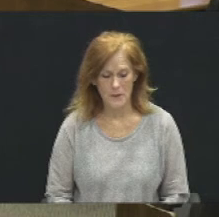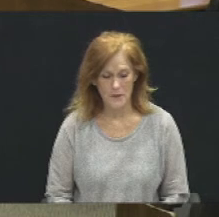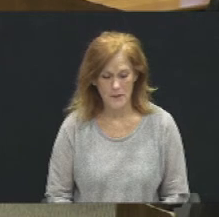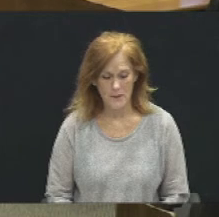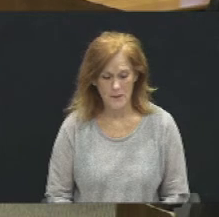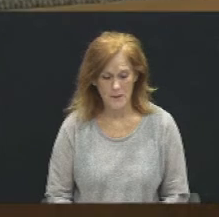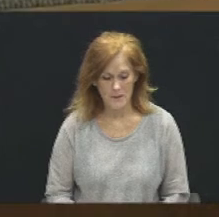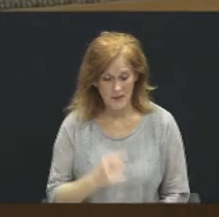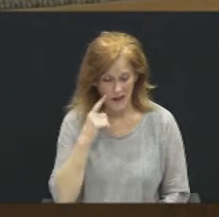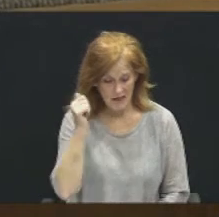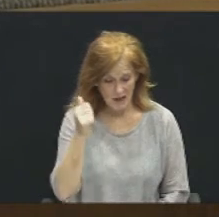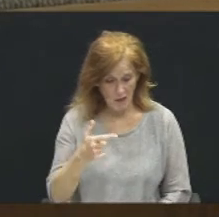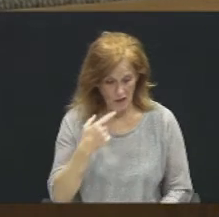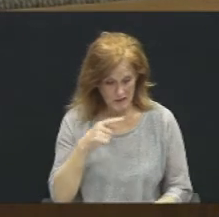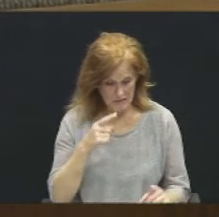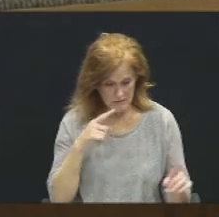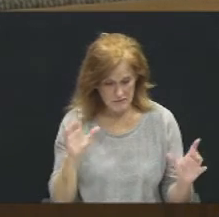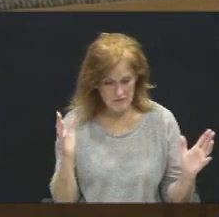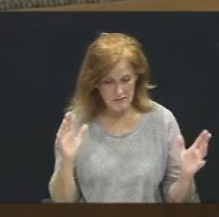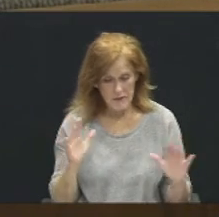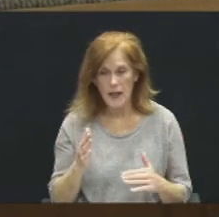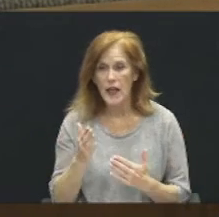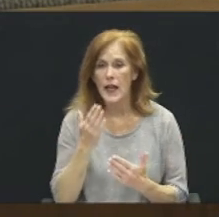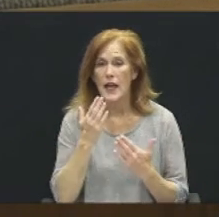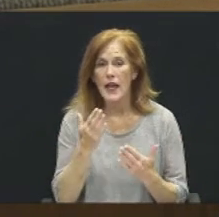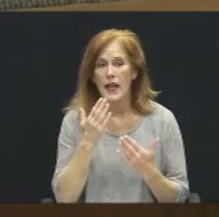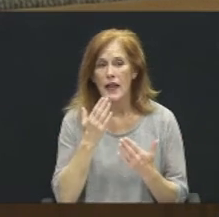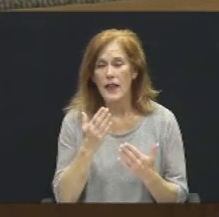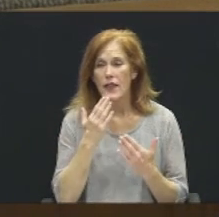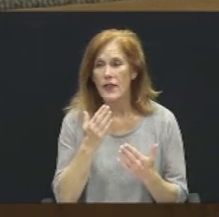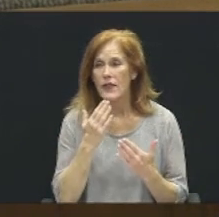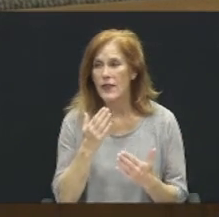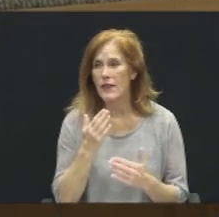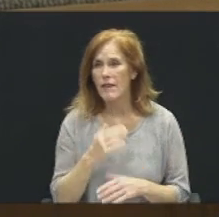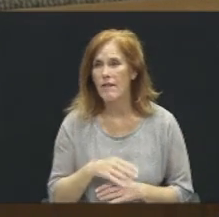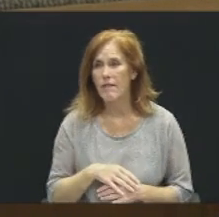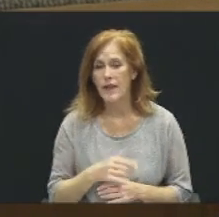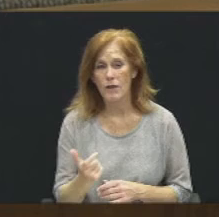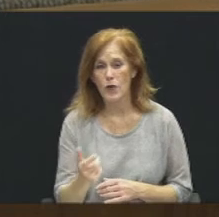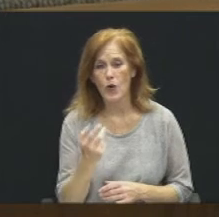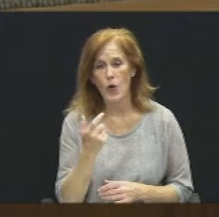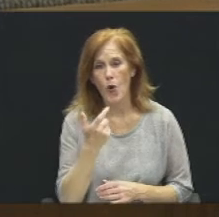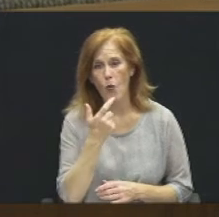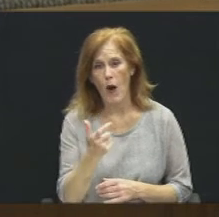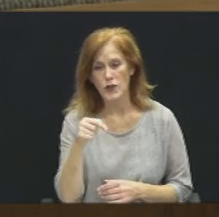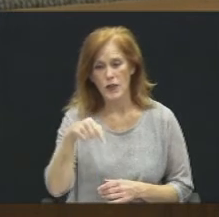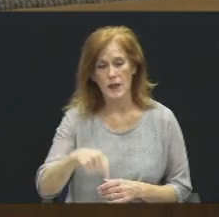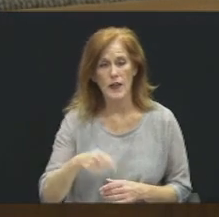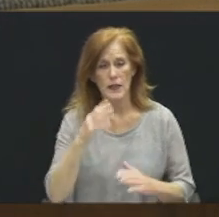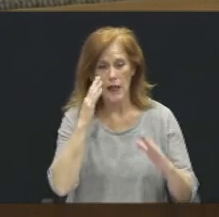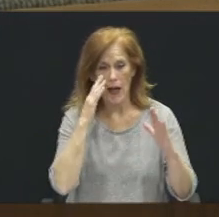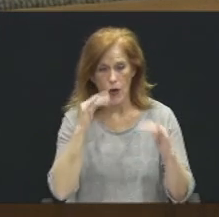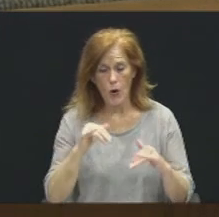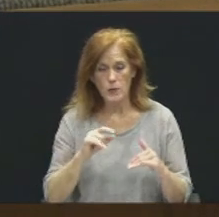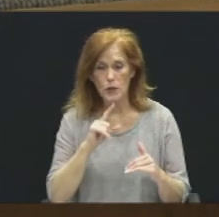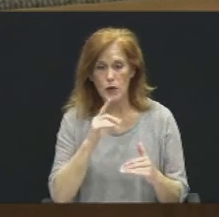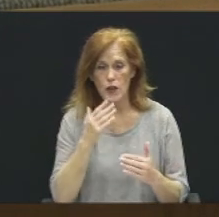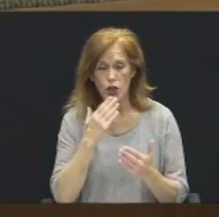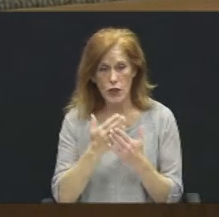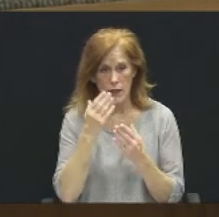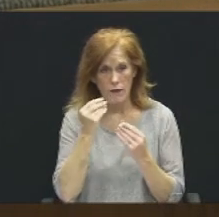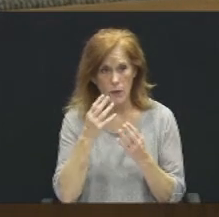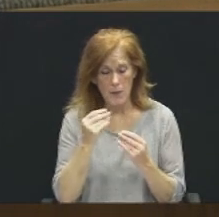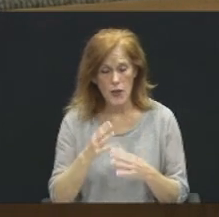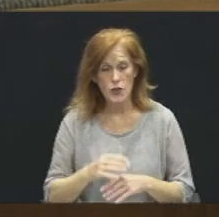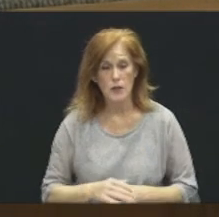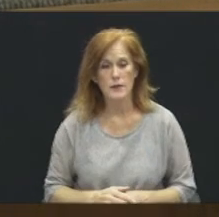I think we've covered everybody. I want to thank you if you're watching this. I hope there was some really good information. Well,